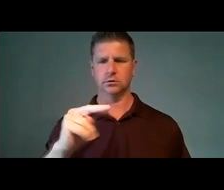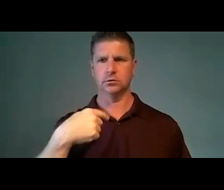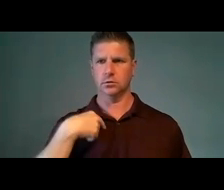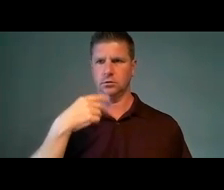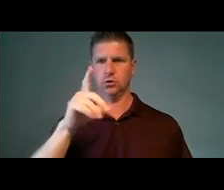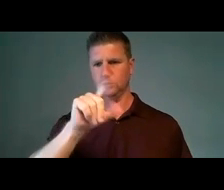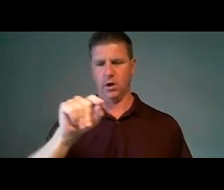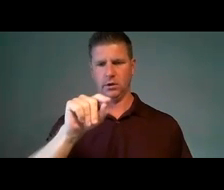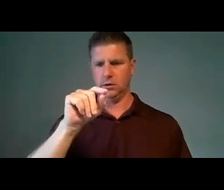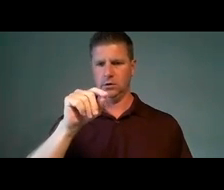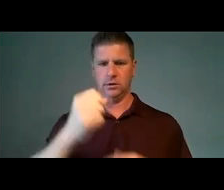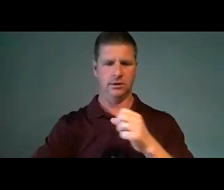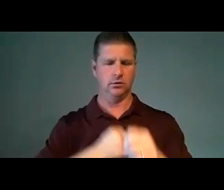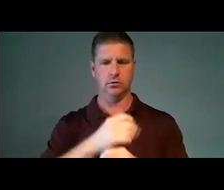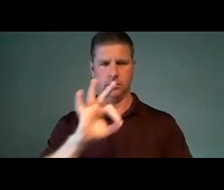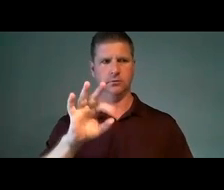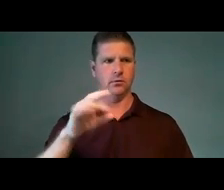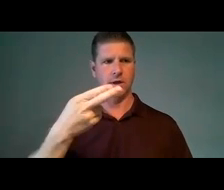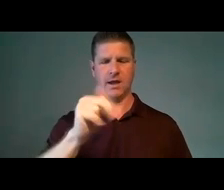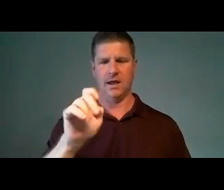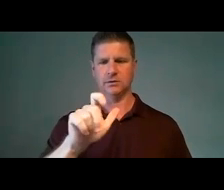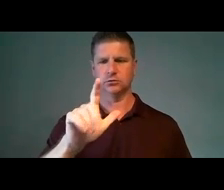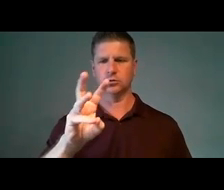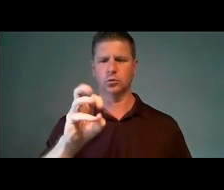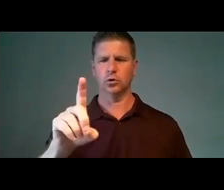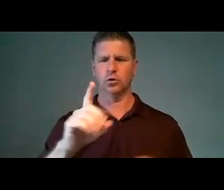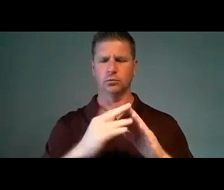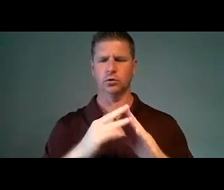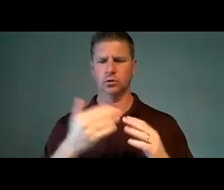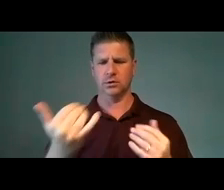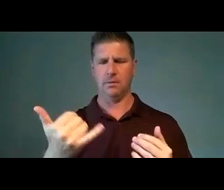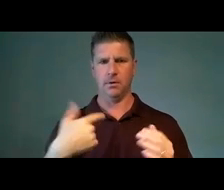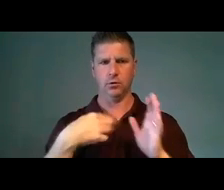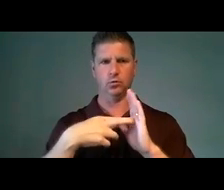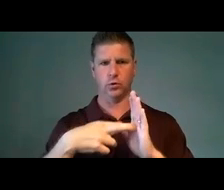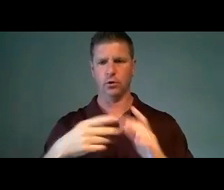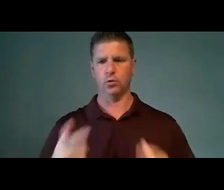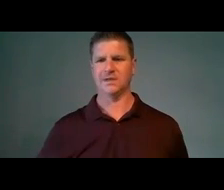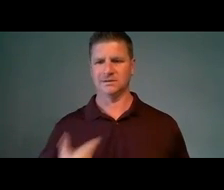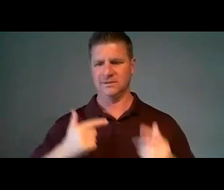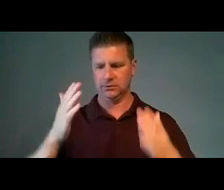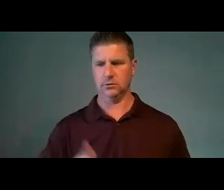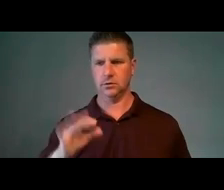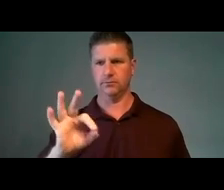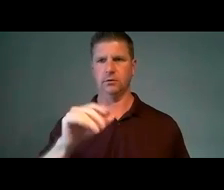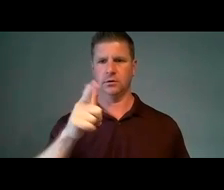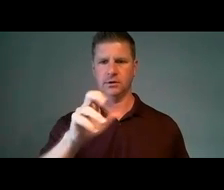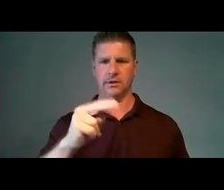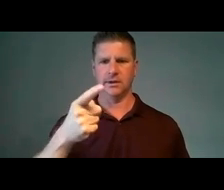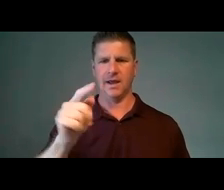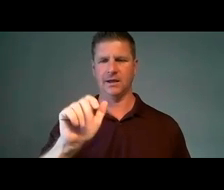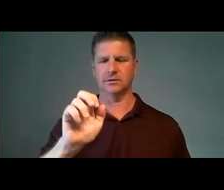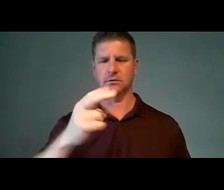year resident of the greater Hazelwood community. Today, I'm representing the residents of Glen Hazel and public